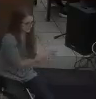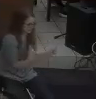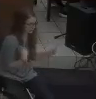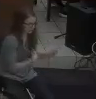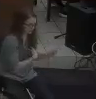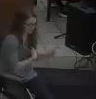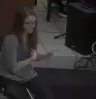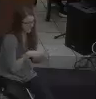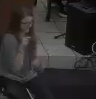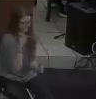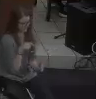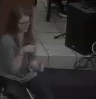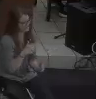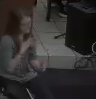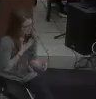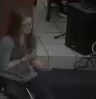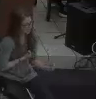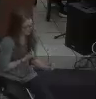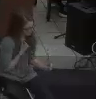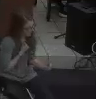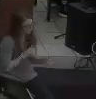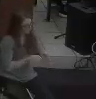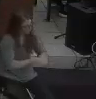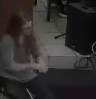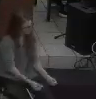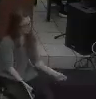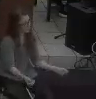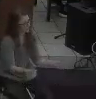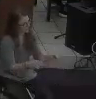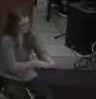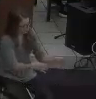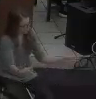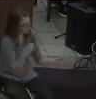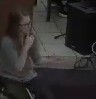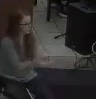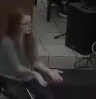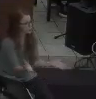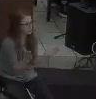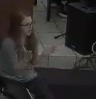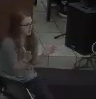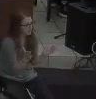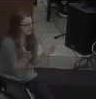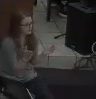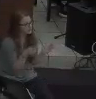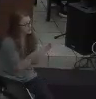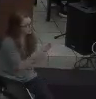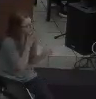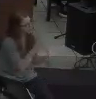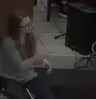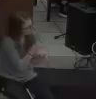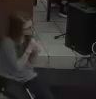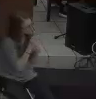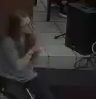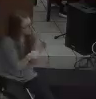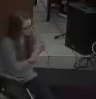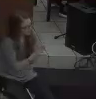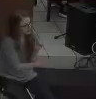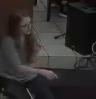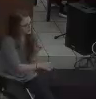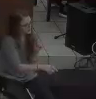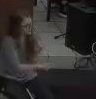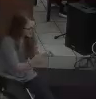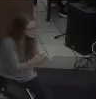this is my life broken open for you, that you might receive all that you need and